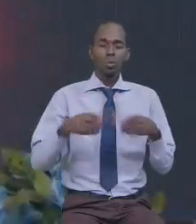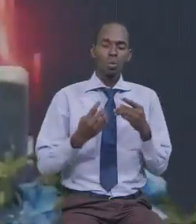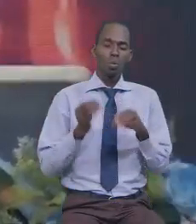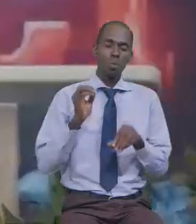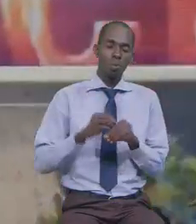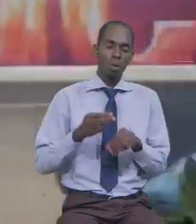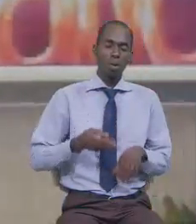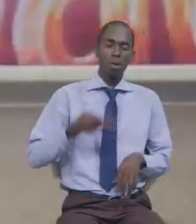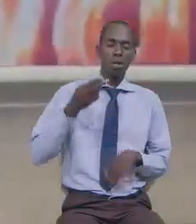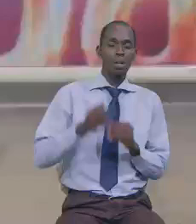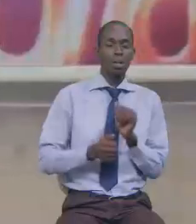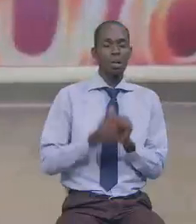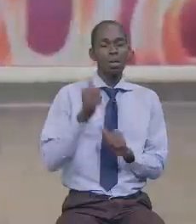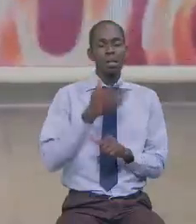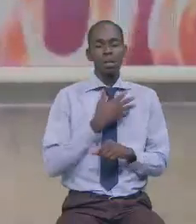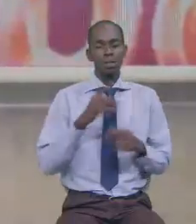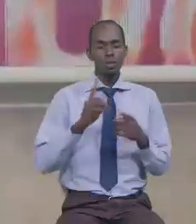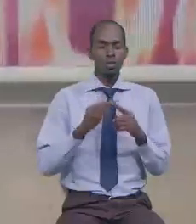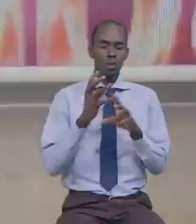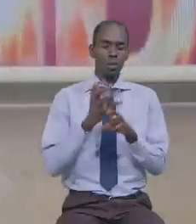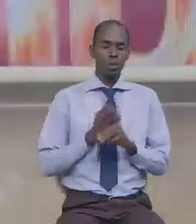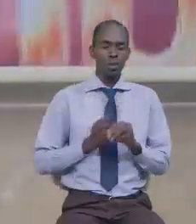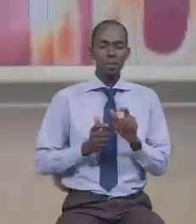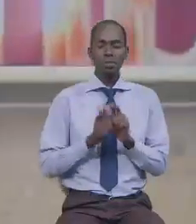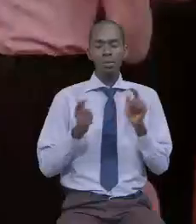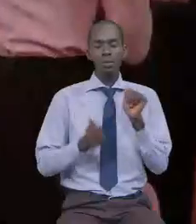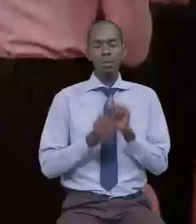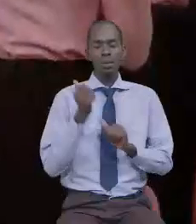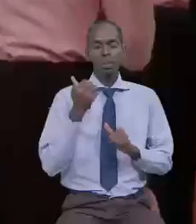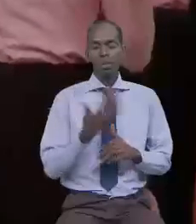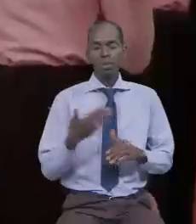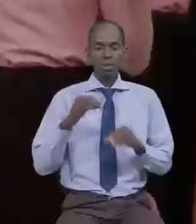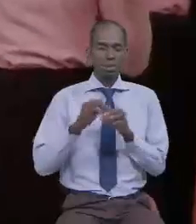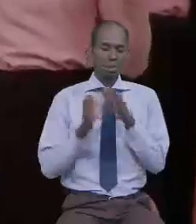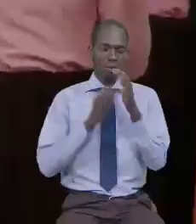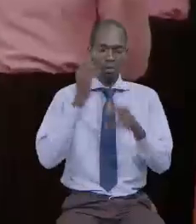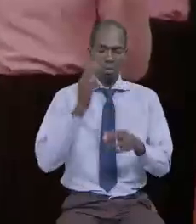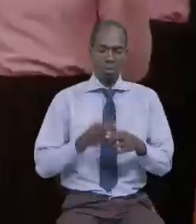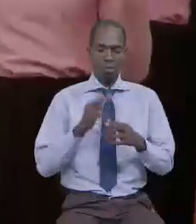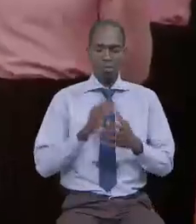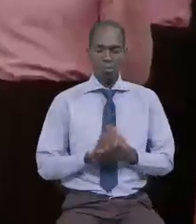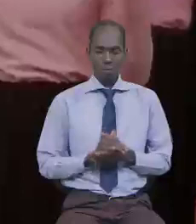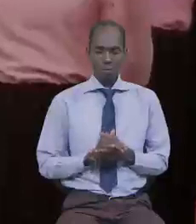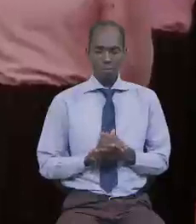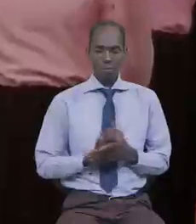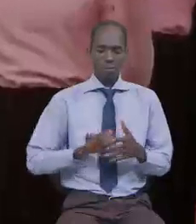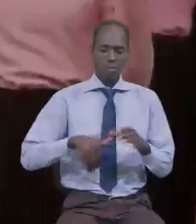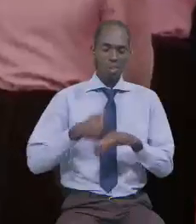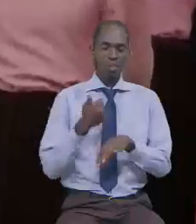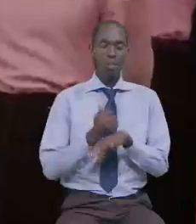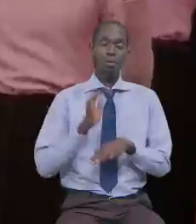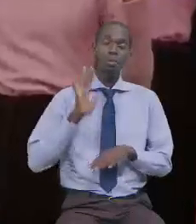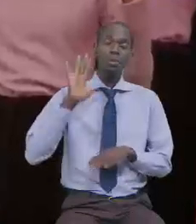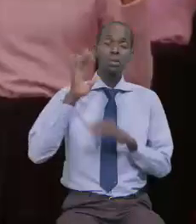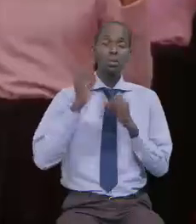to achieve greater in Jesus' name. Confirm your power,